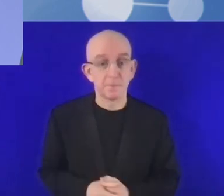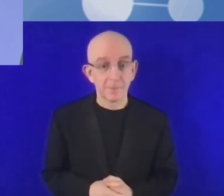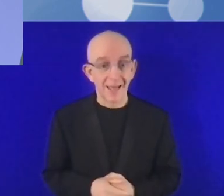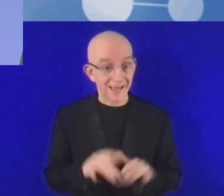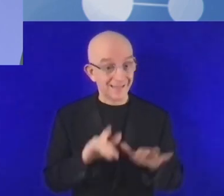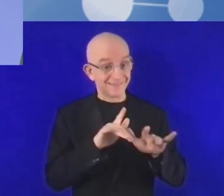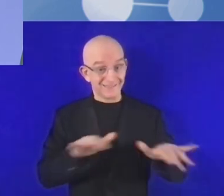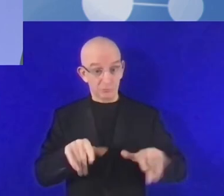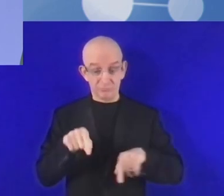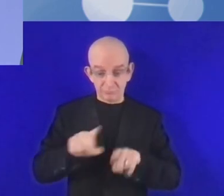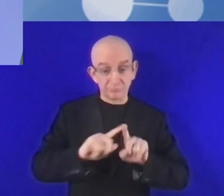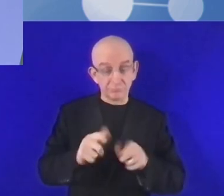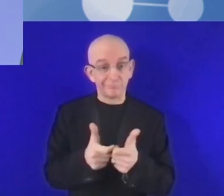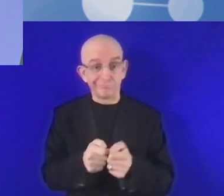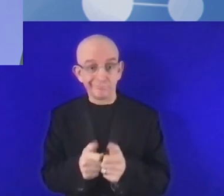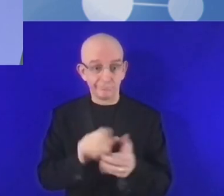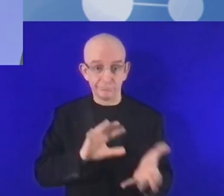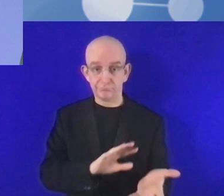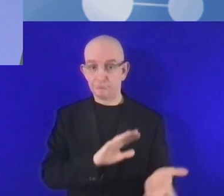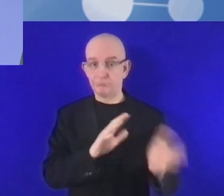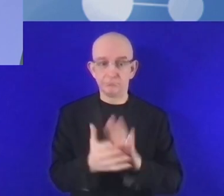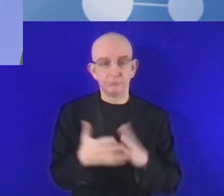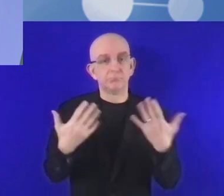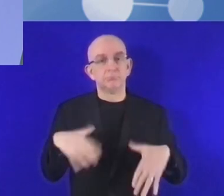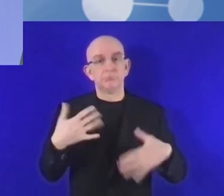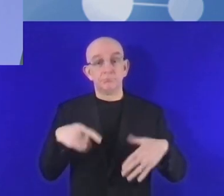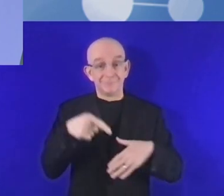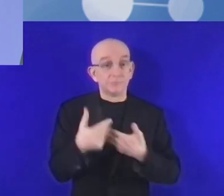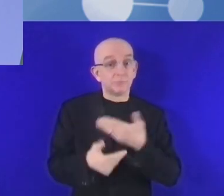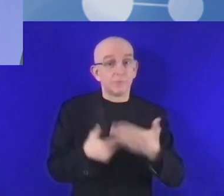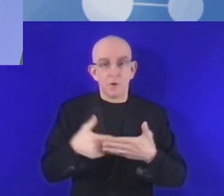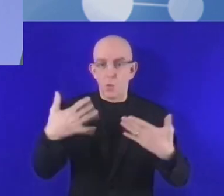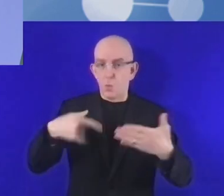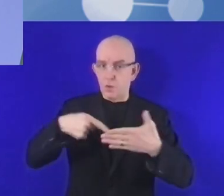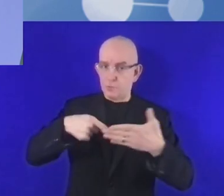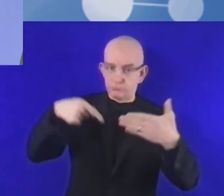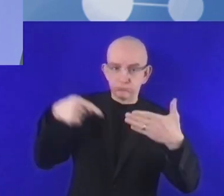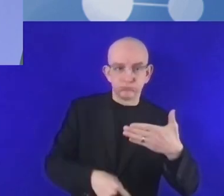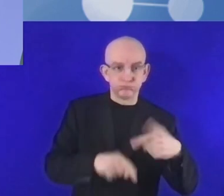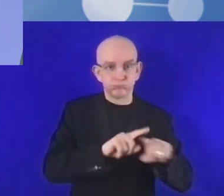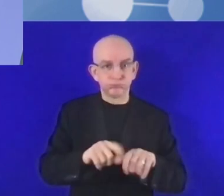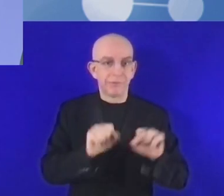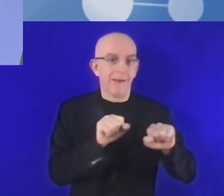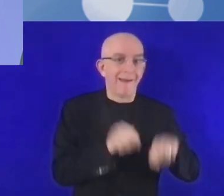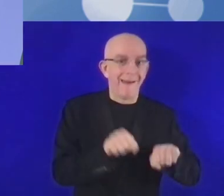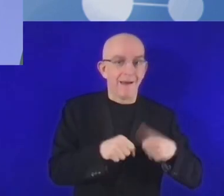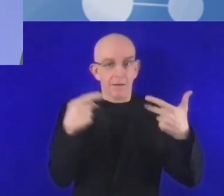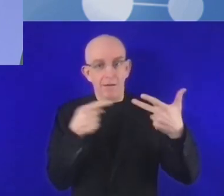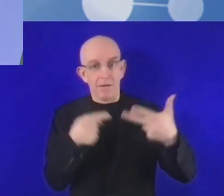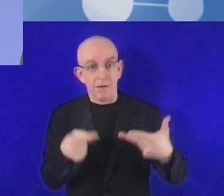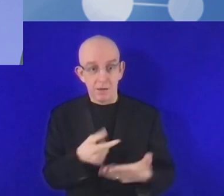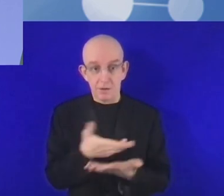And we're is a very important role. with many of the challenges